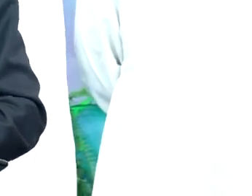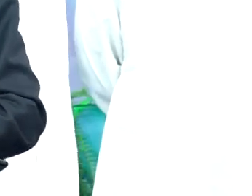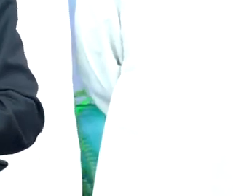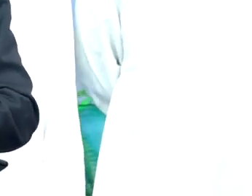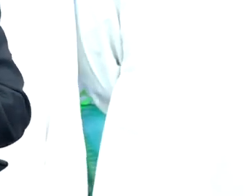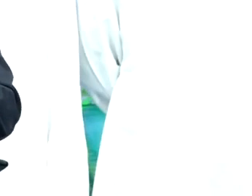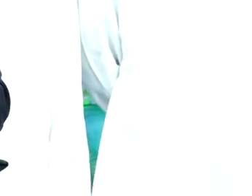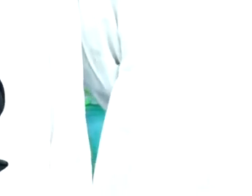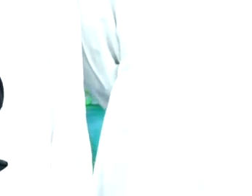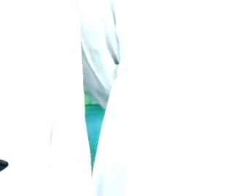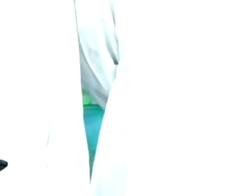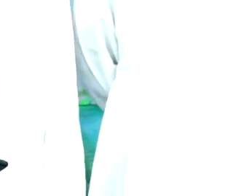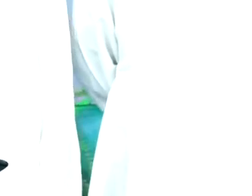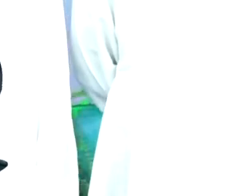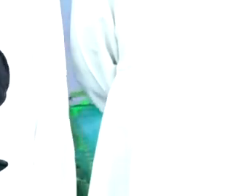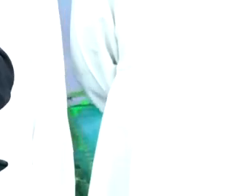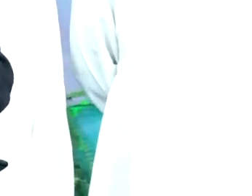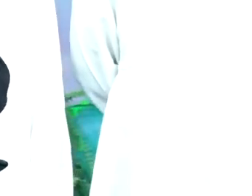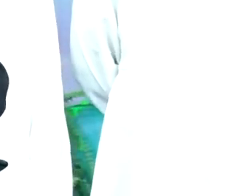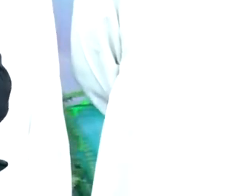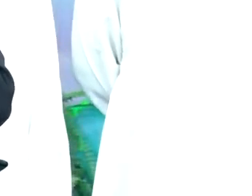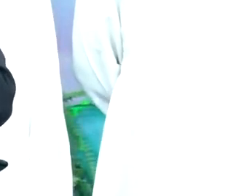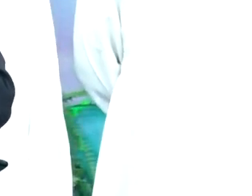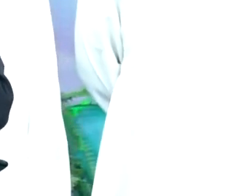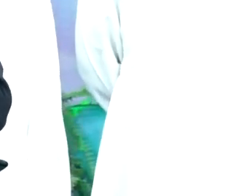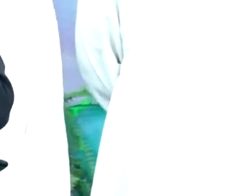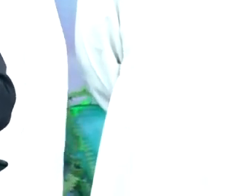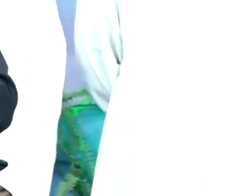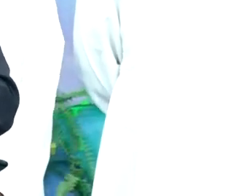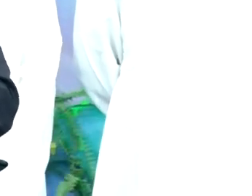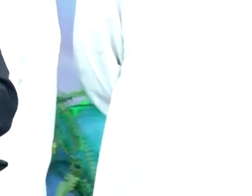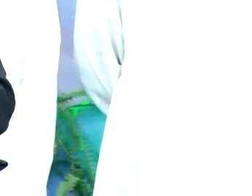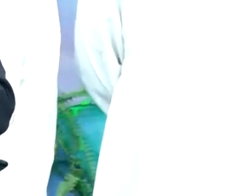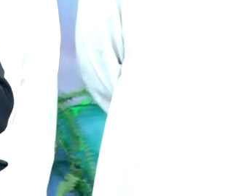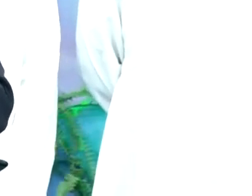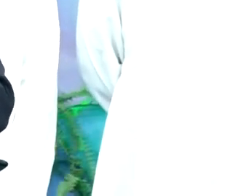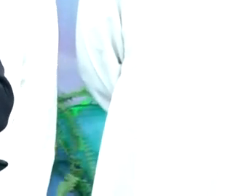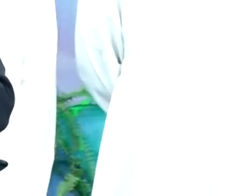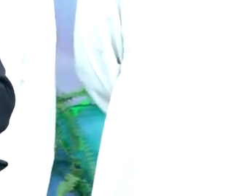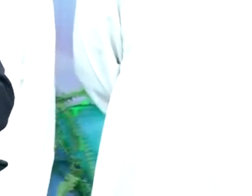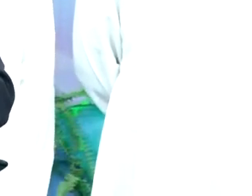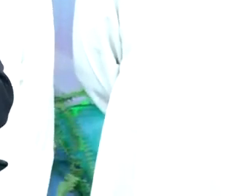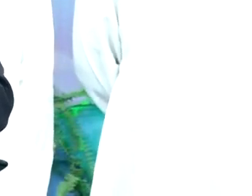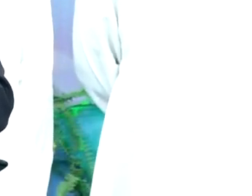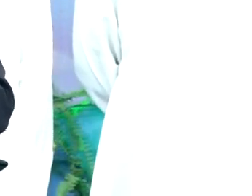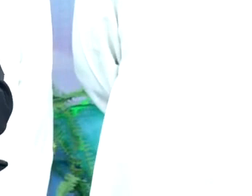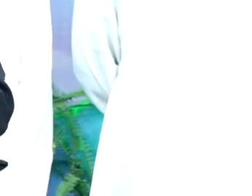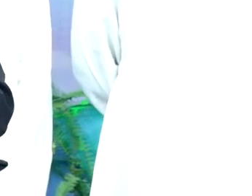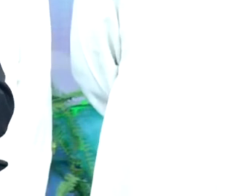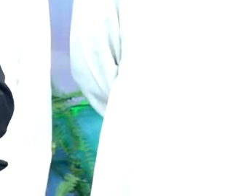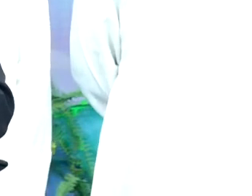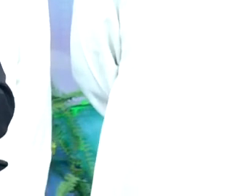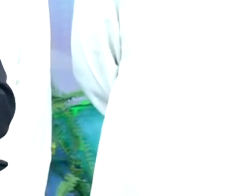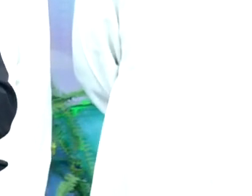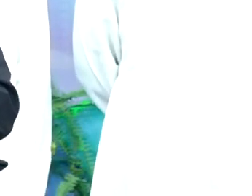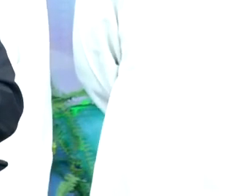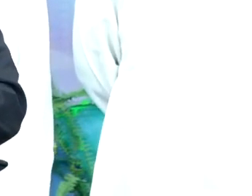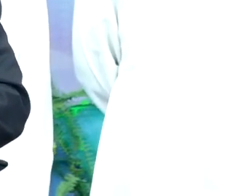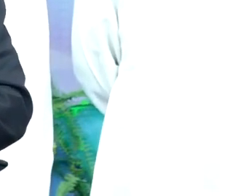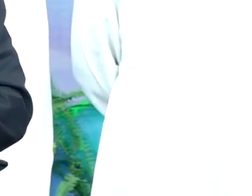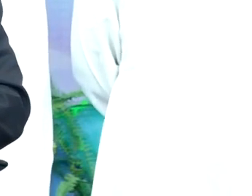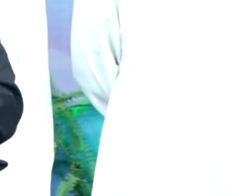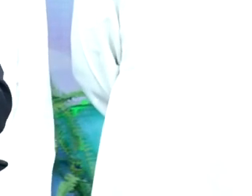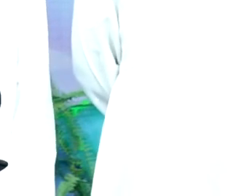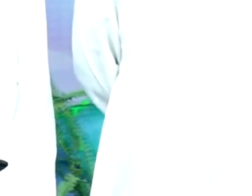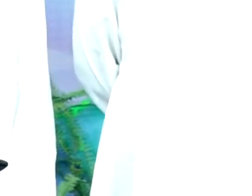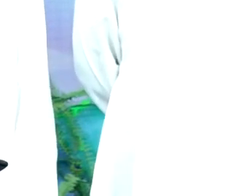will ask that you raise up your hand, and I will offer prayer for you, and your lives will never be the same. God has sent me for that purpose. So